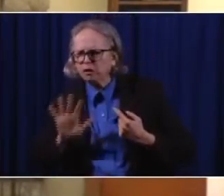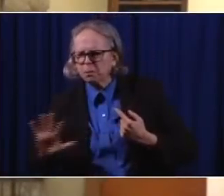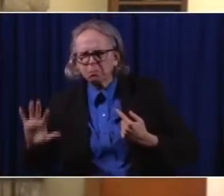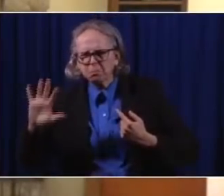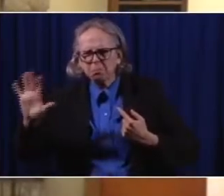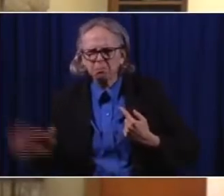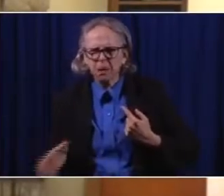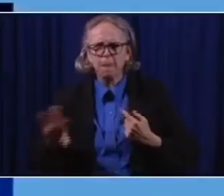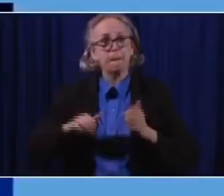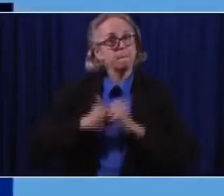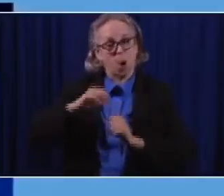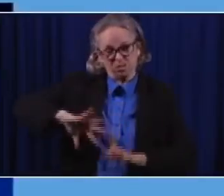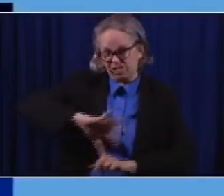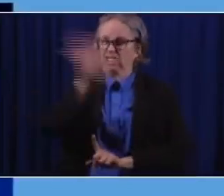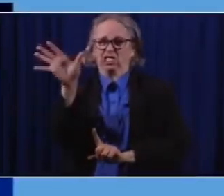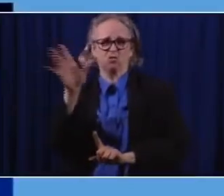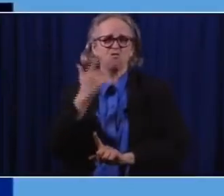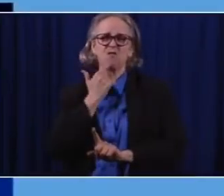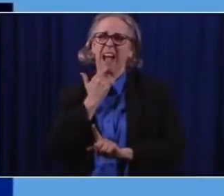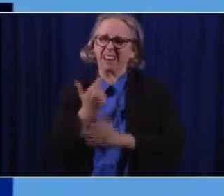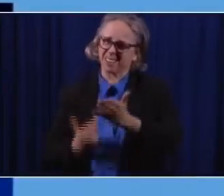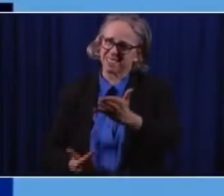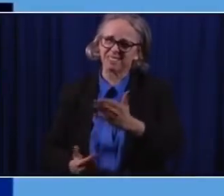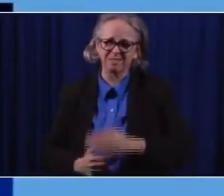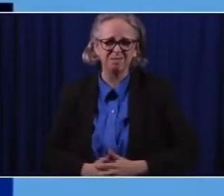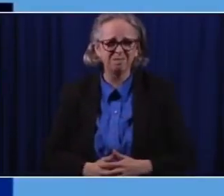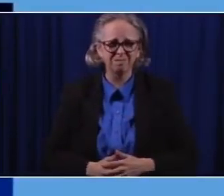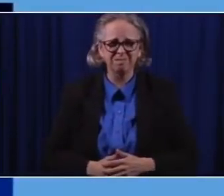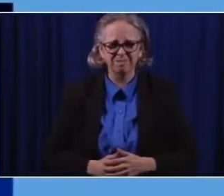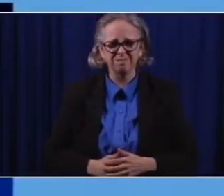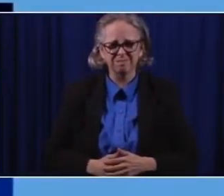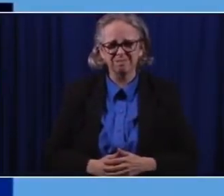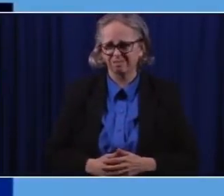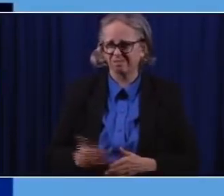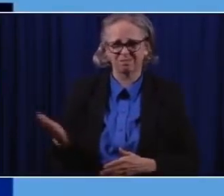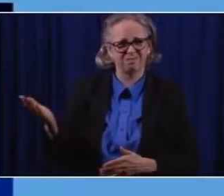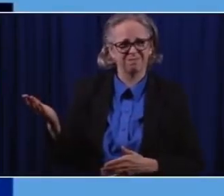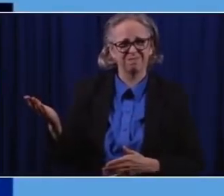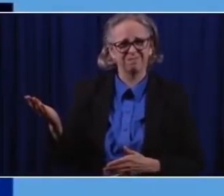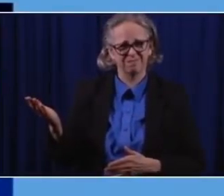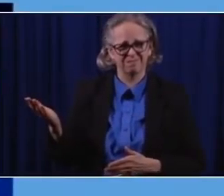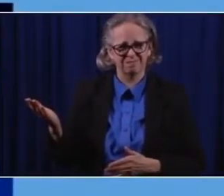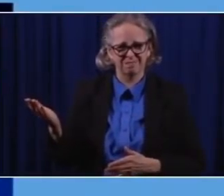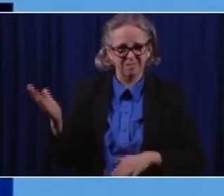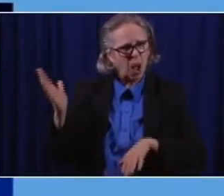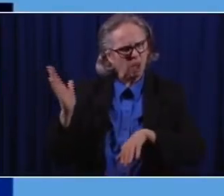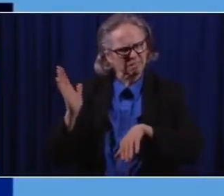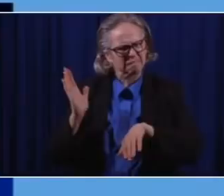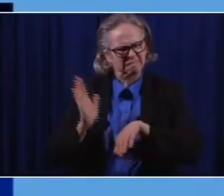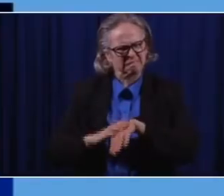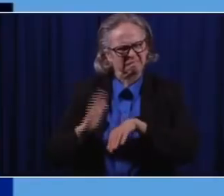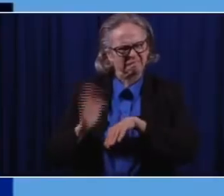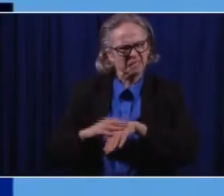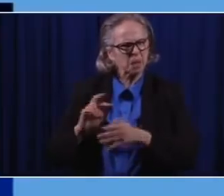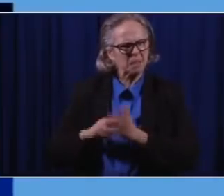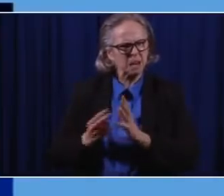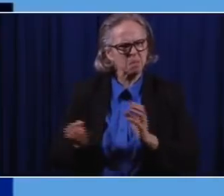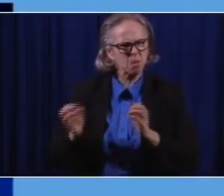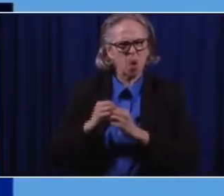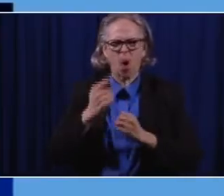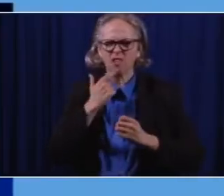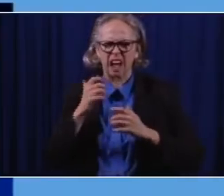red. So again, I would advise people, you're in a red county, whatever county you're